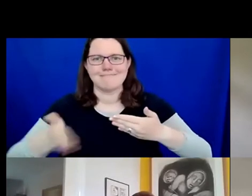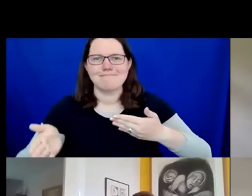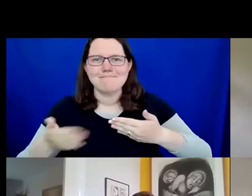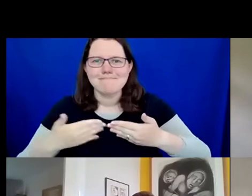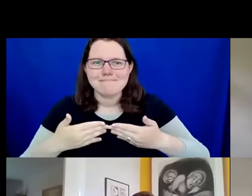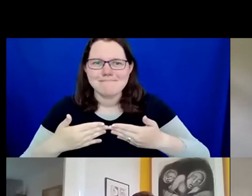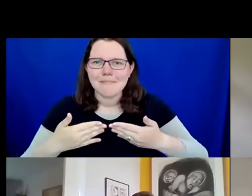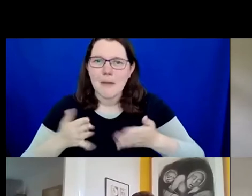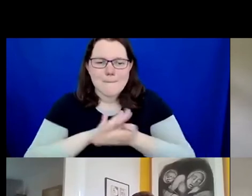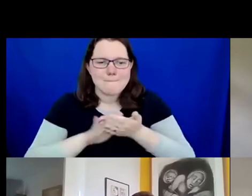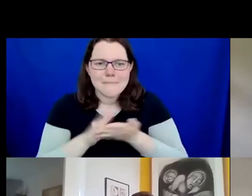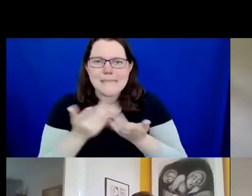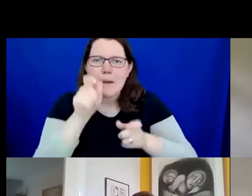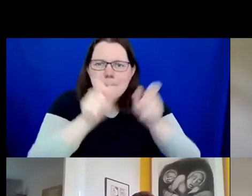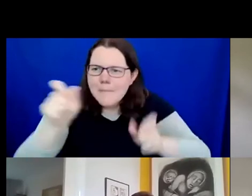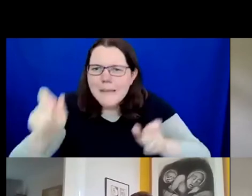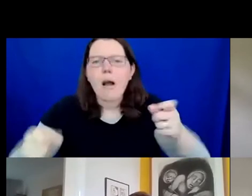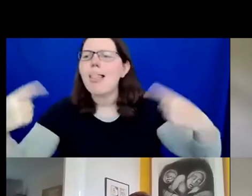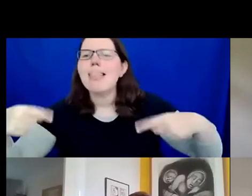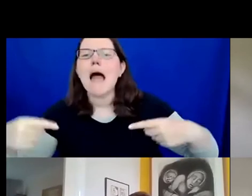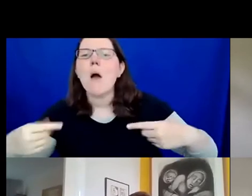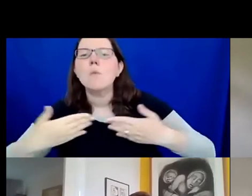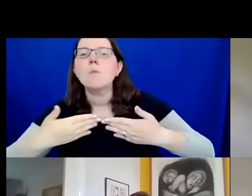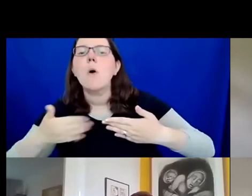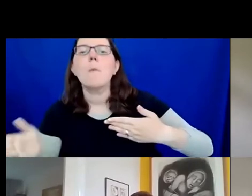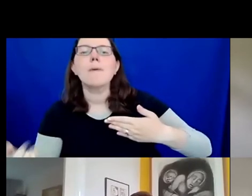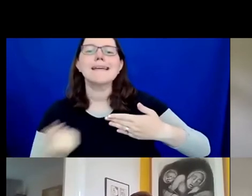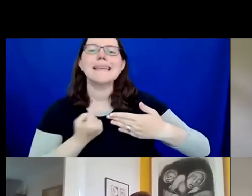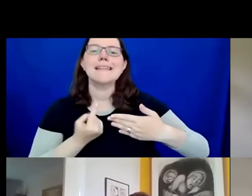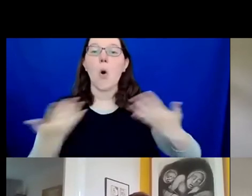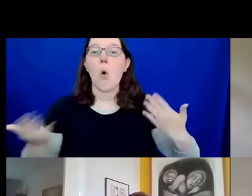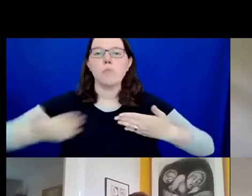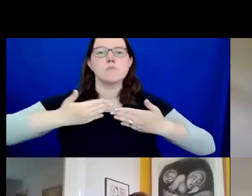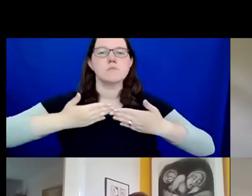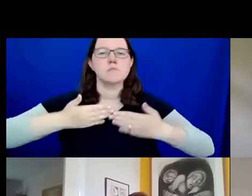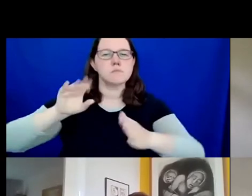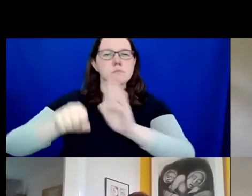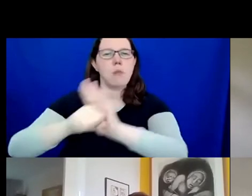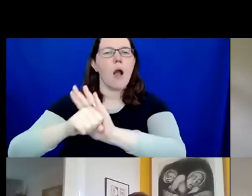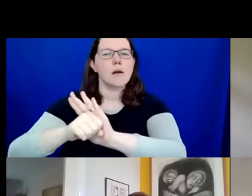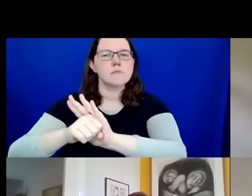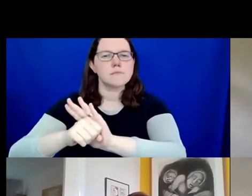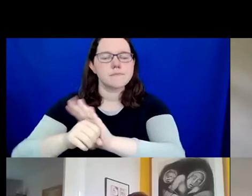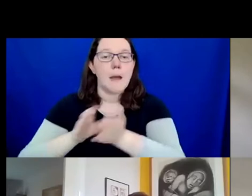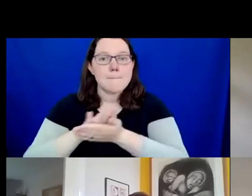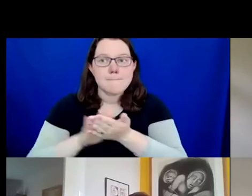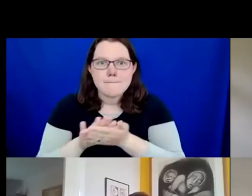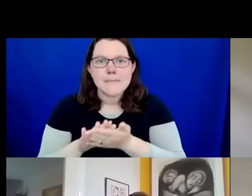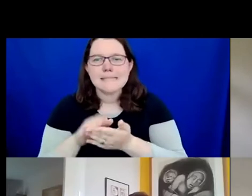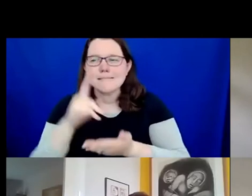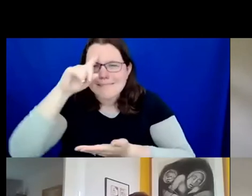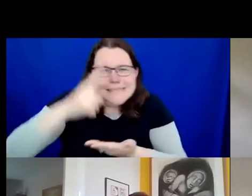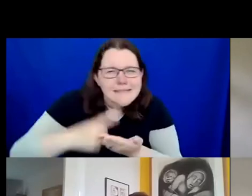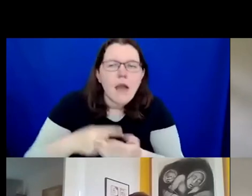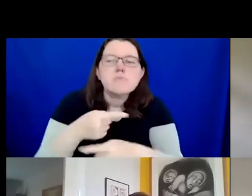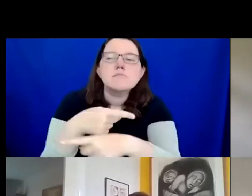to decide who gets particular resources and opportunities and who does not. Being a gatekeeper also means